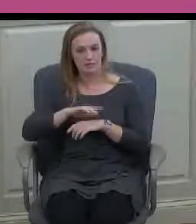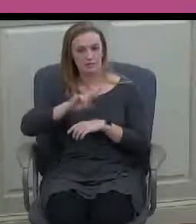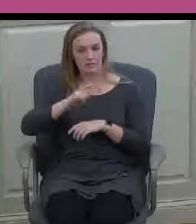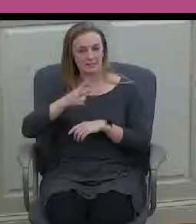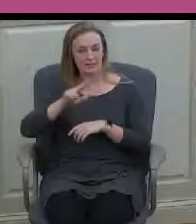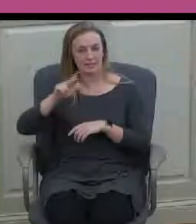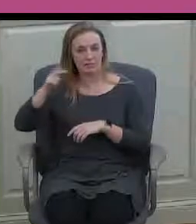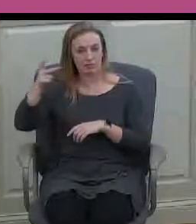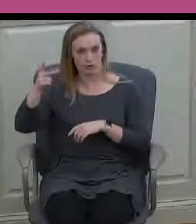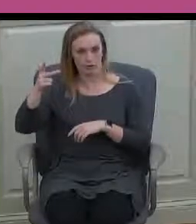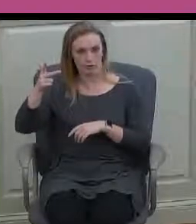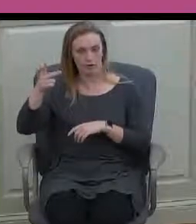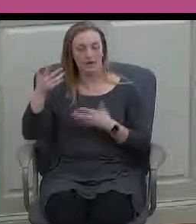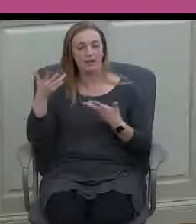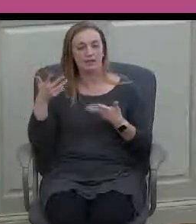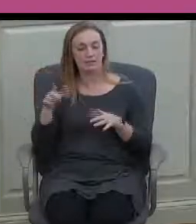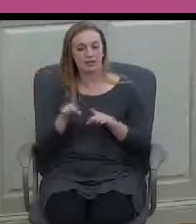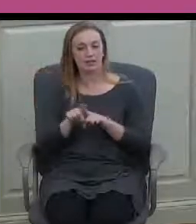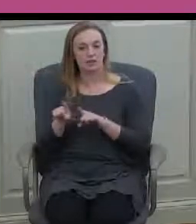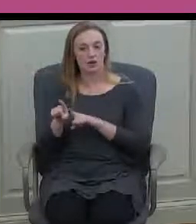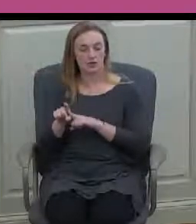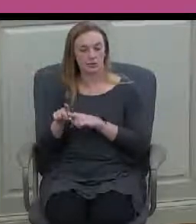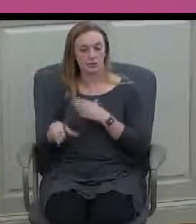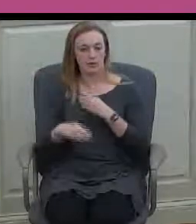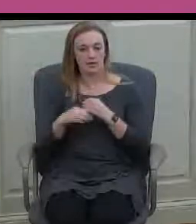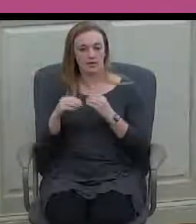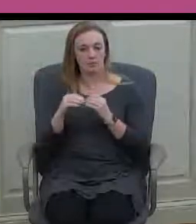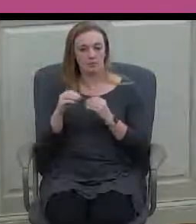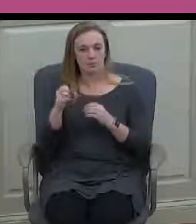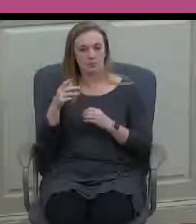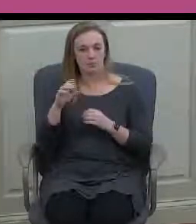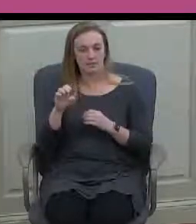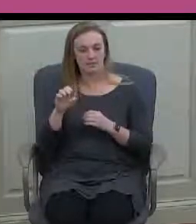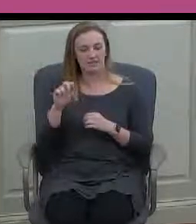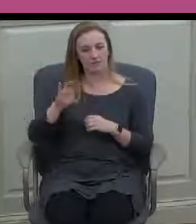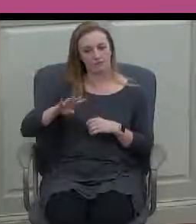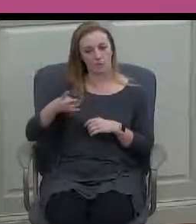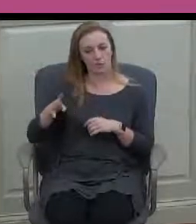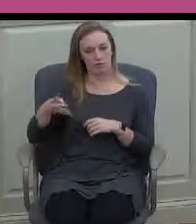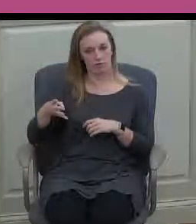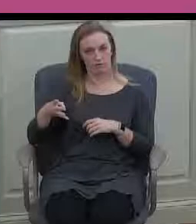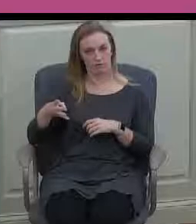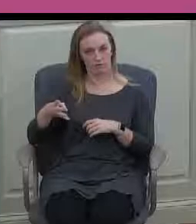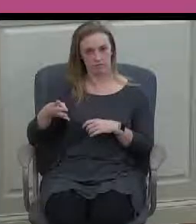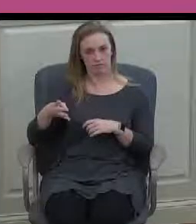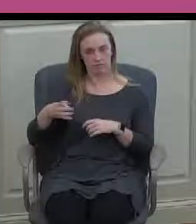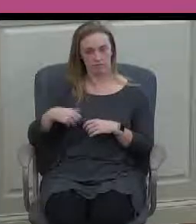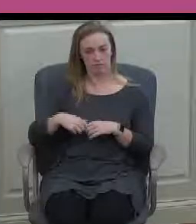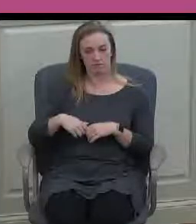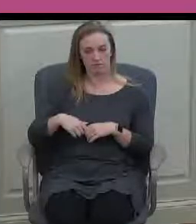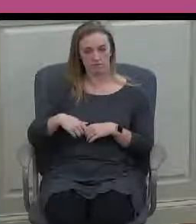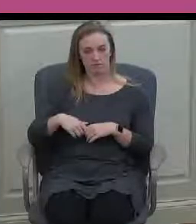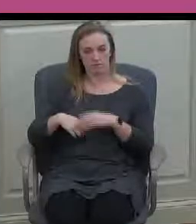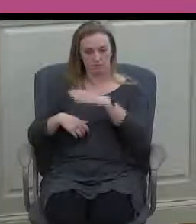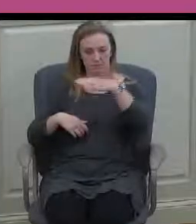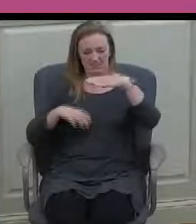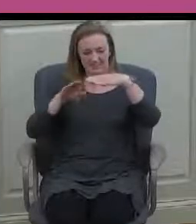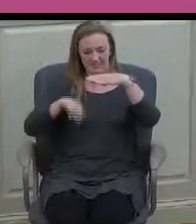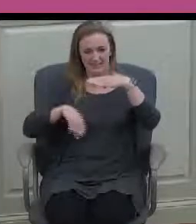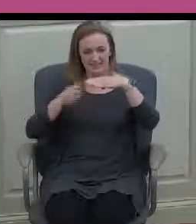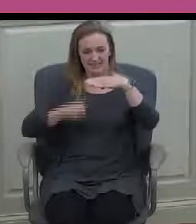north of Main, and we also gain spaces on 4th Street south of Main. So we're losing about